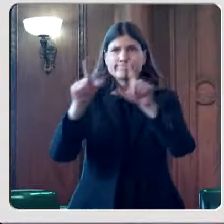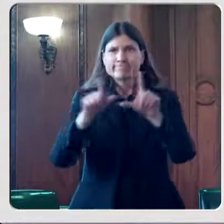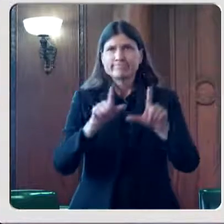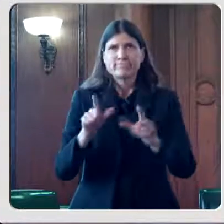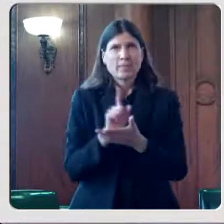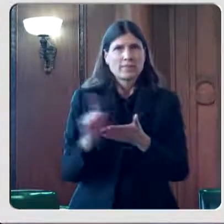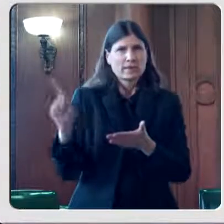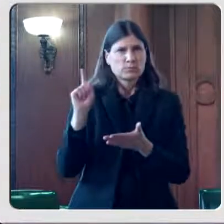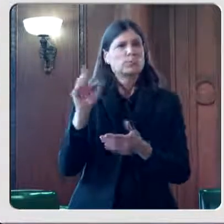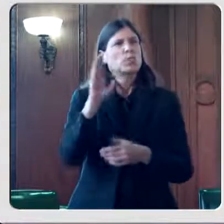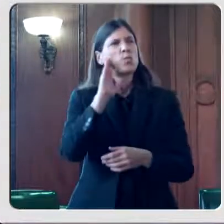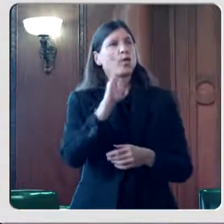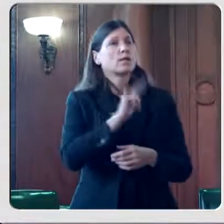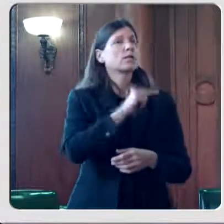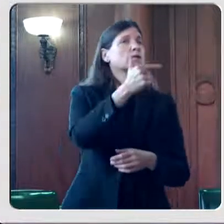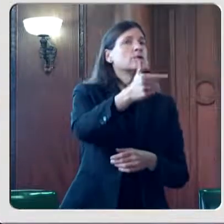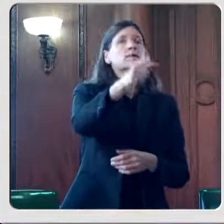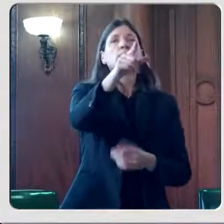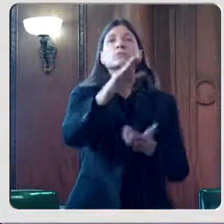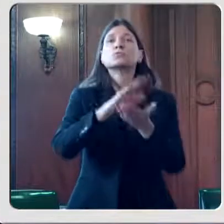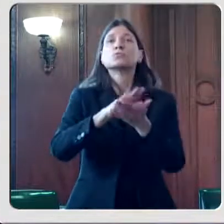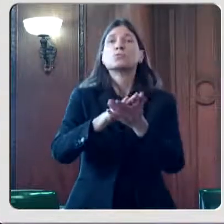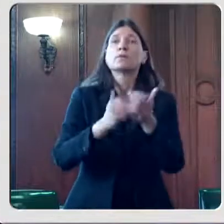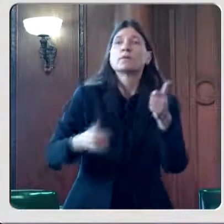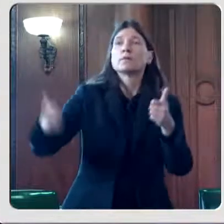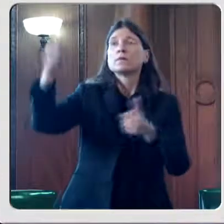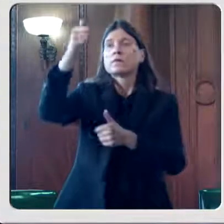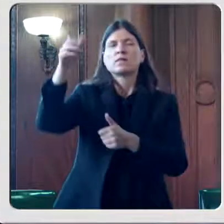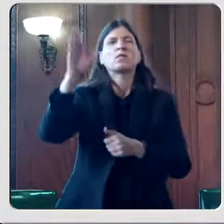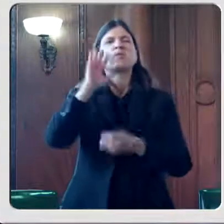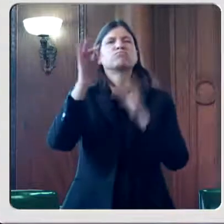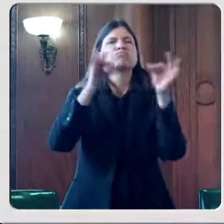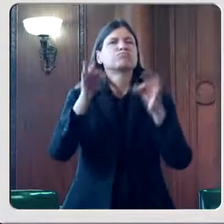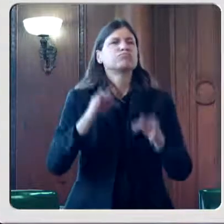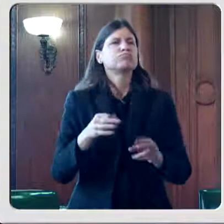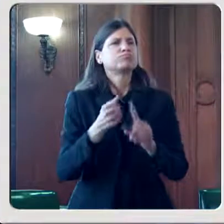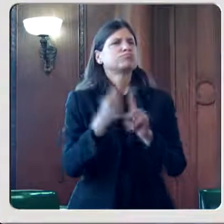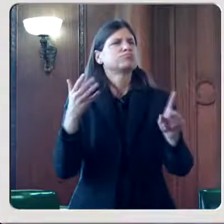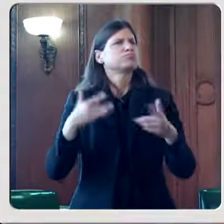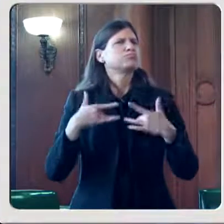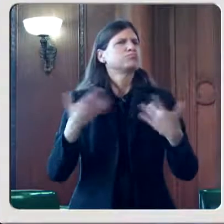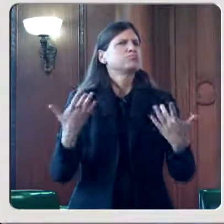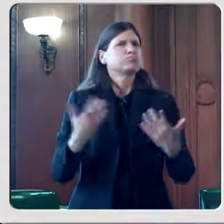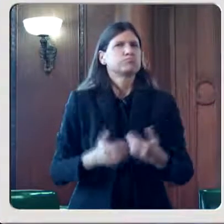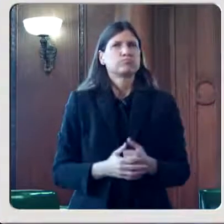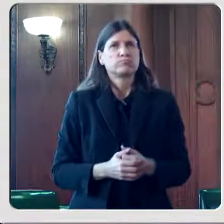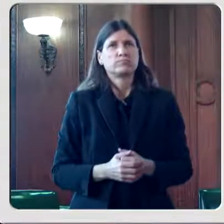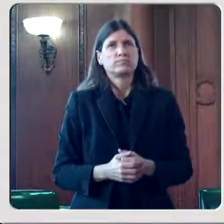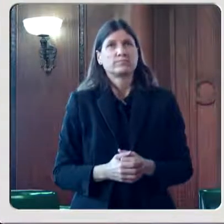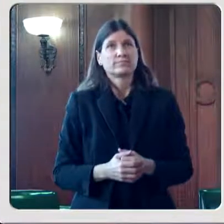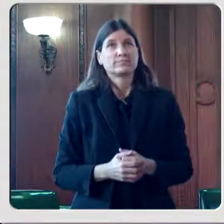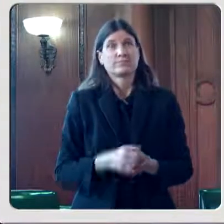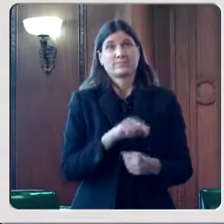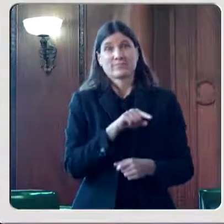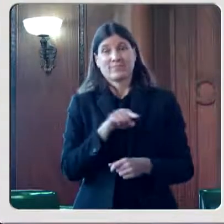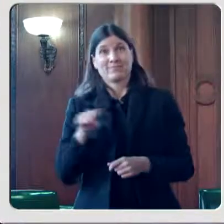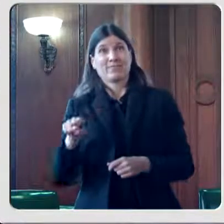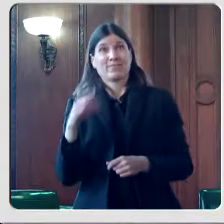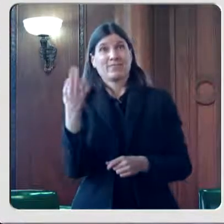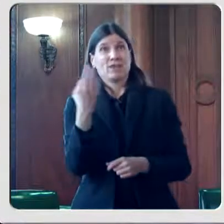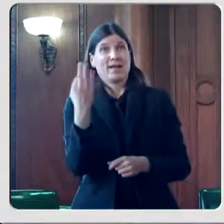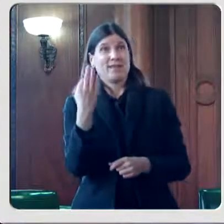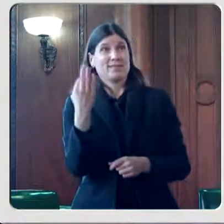This Friday we'll be celebrating President's Day, George Washington statue at the Holy Name site on Dickinson